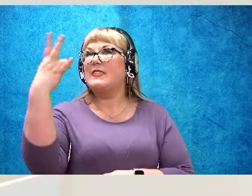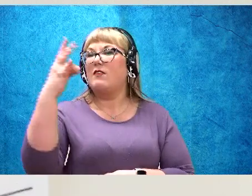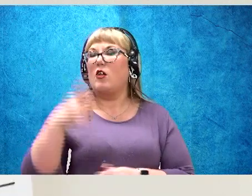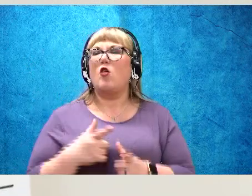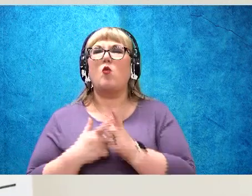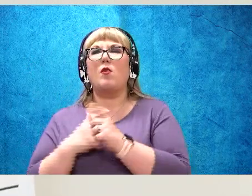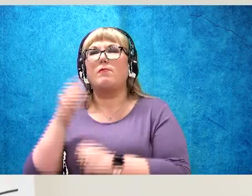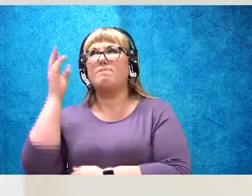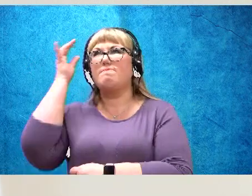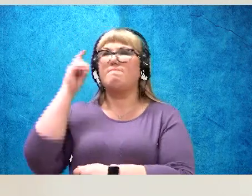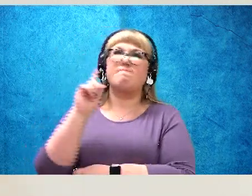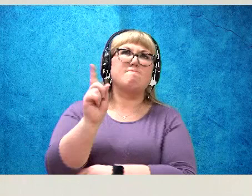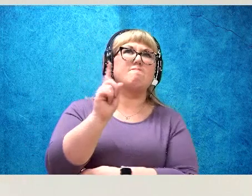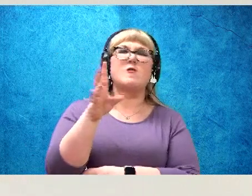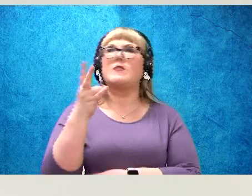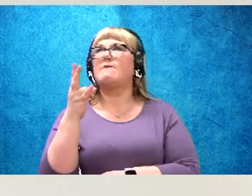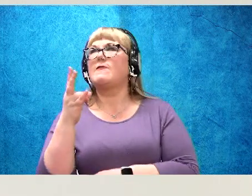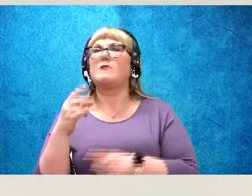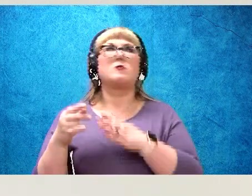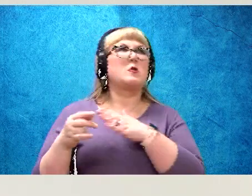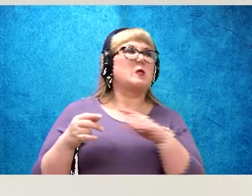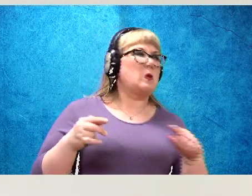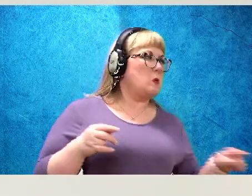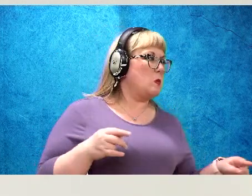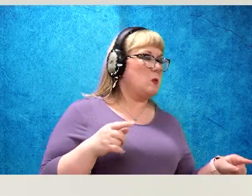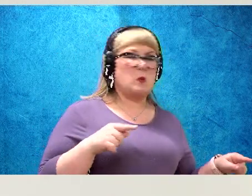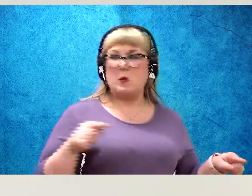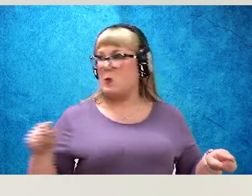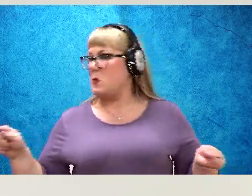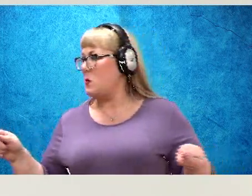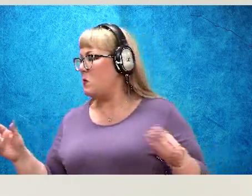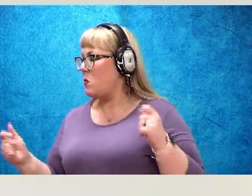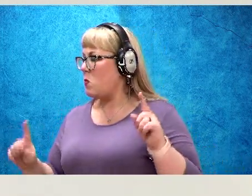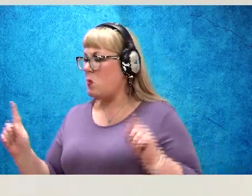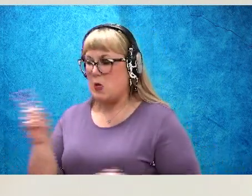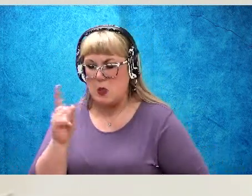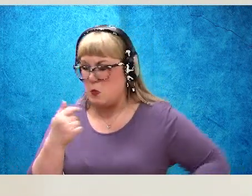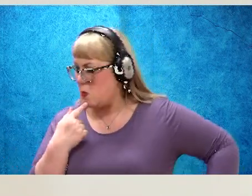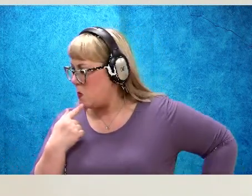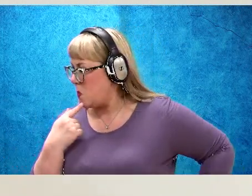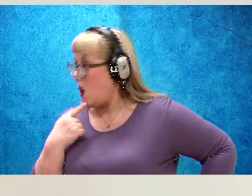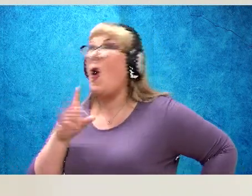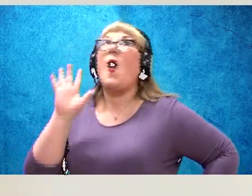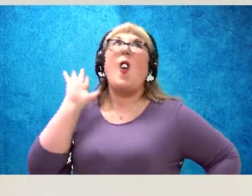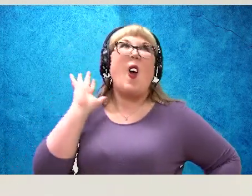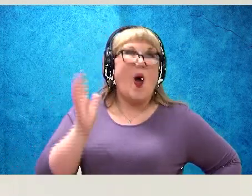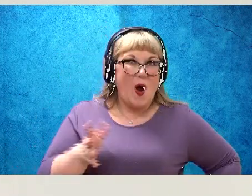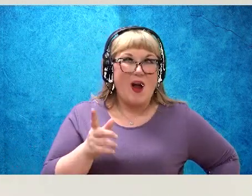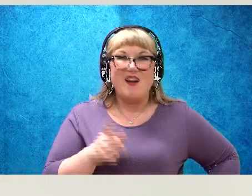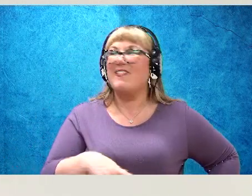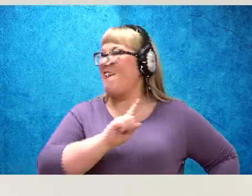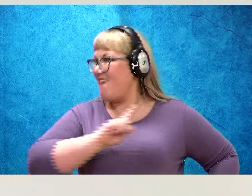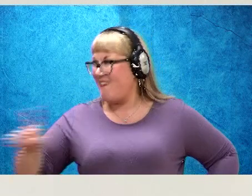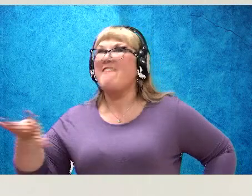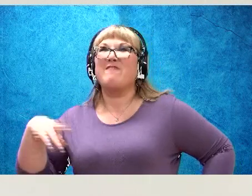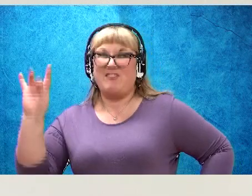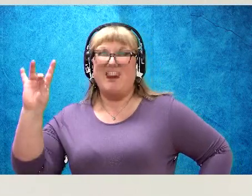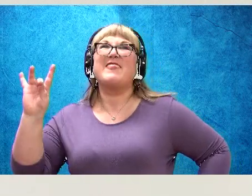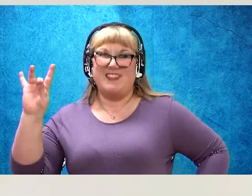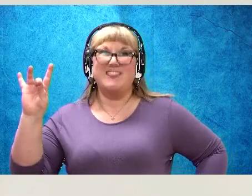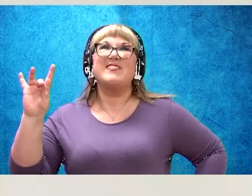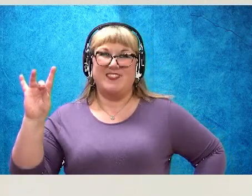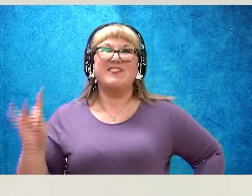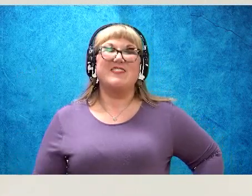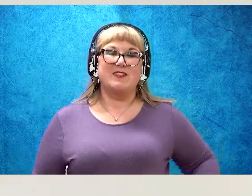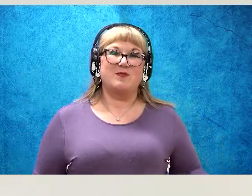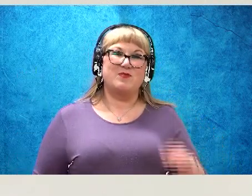you'd have to think about, is it a smaller number and run this way? Is it a larger number and this way? And find that number on the number